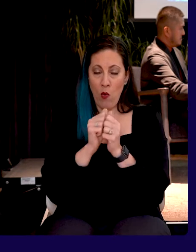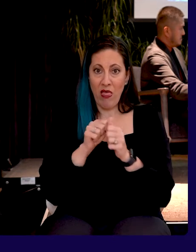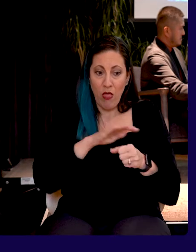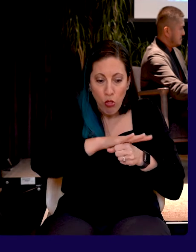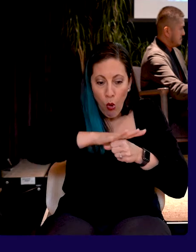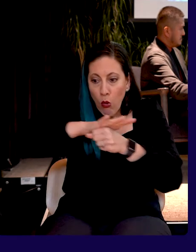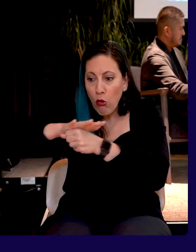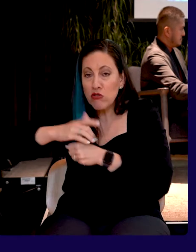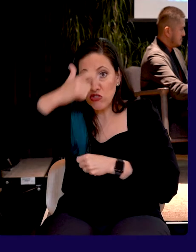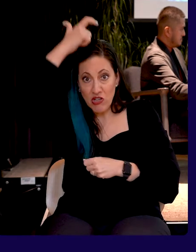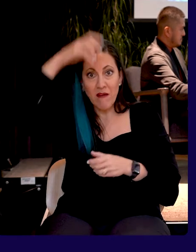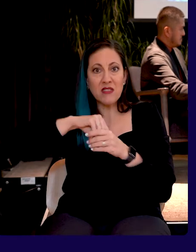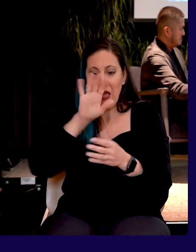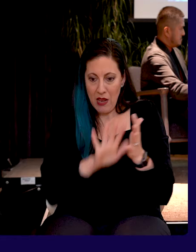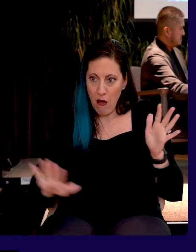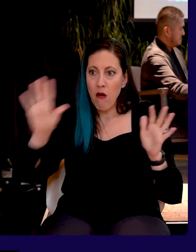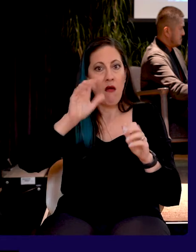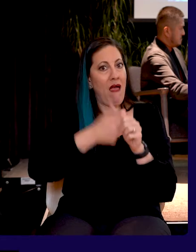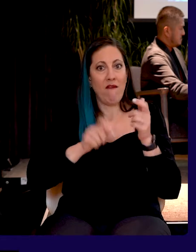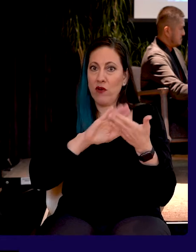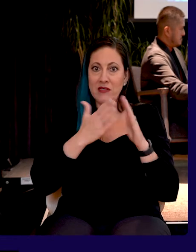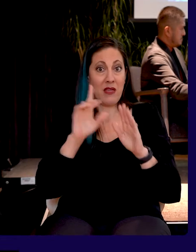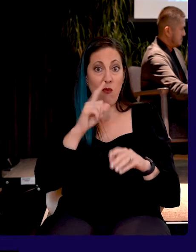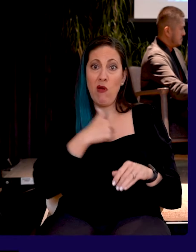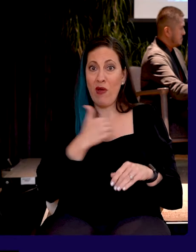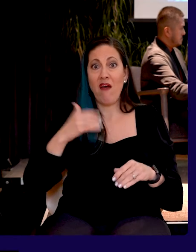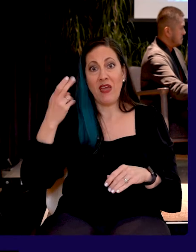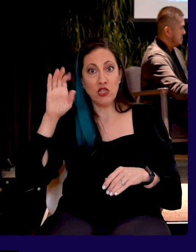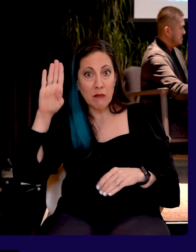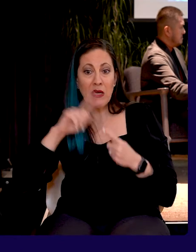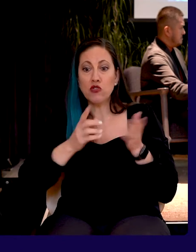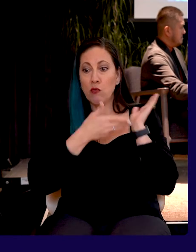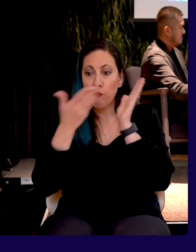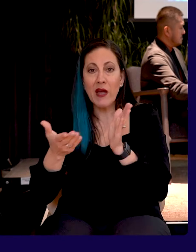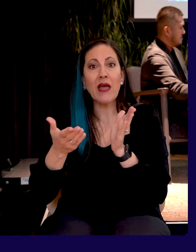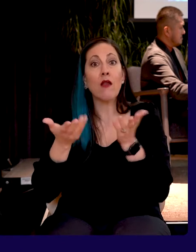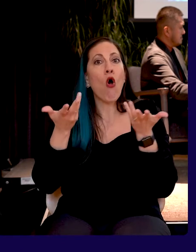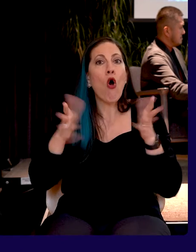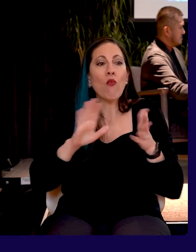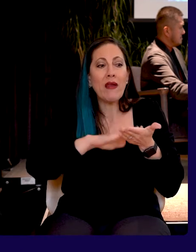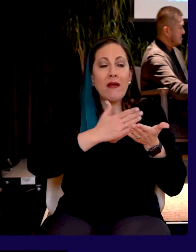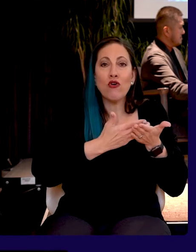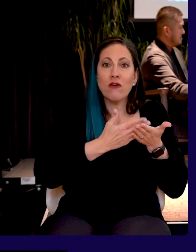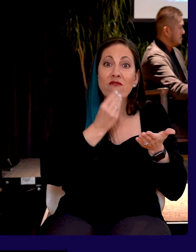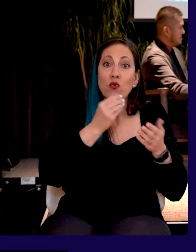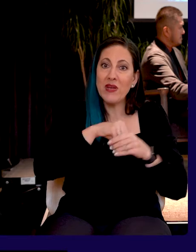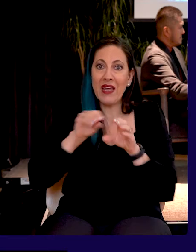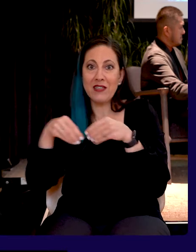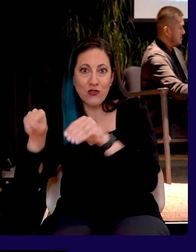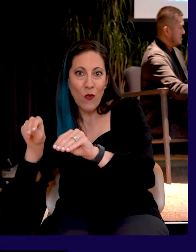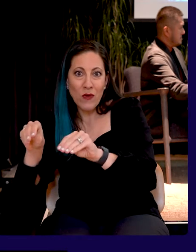local chefs in all of the cities that we work in to bring in their prepared foods into our stores. And it really changed that relationship.